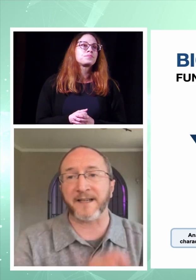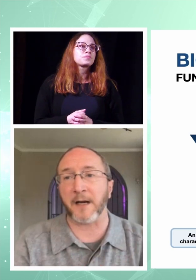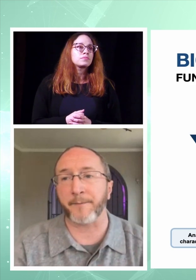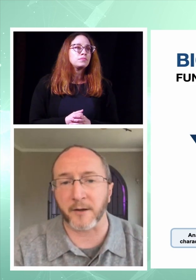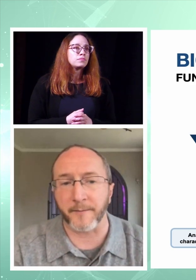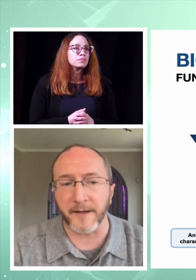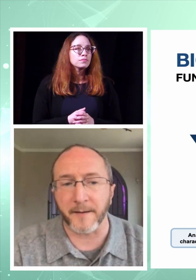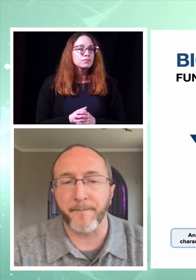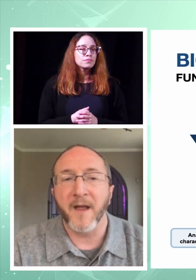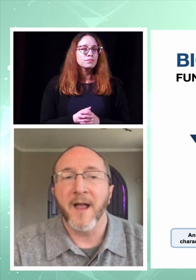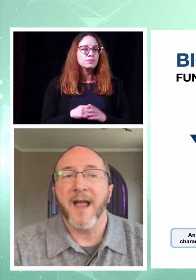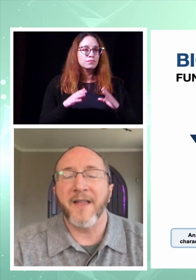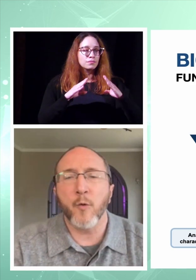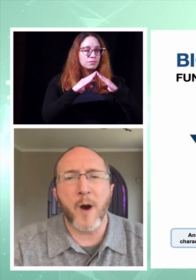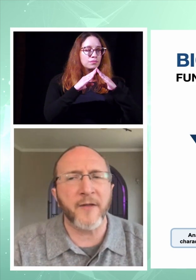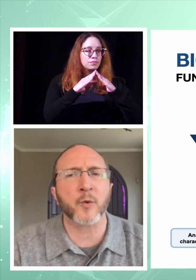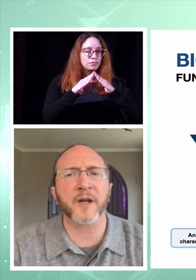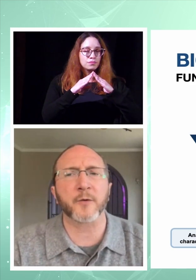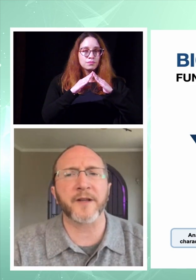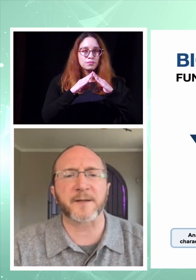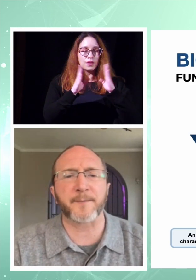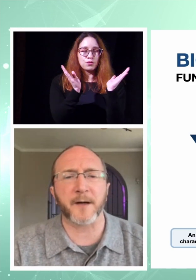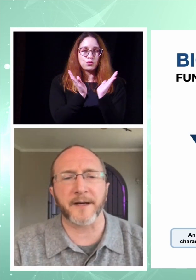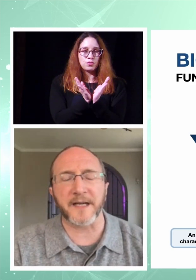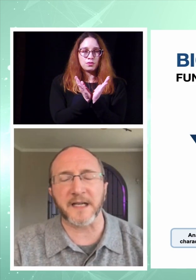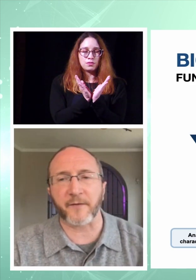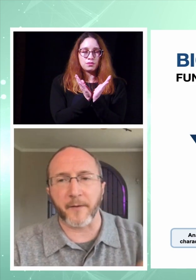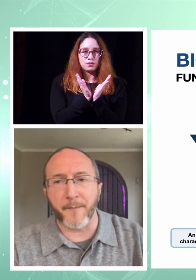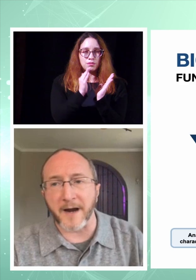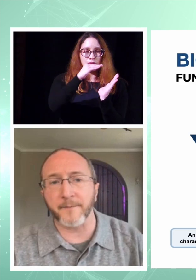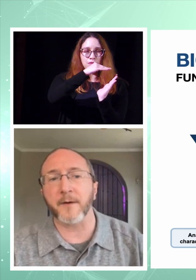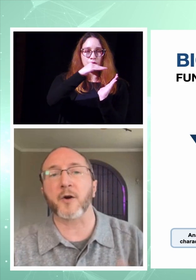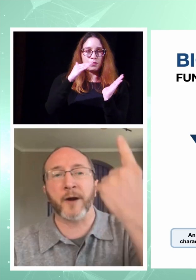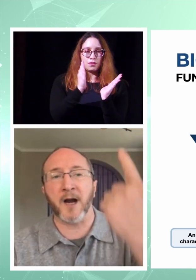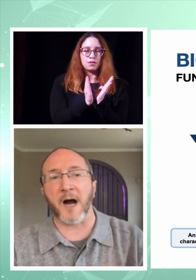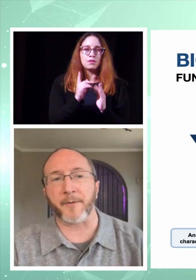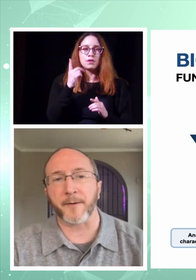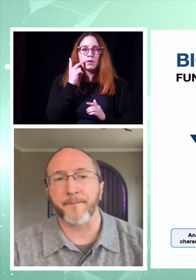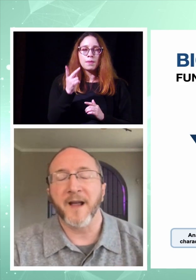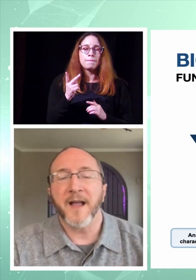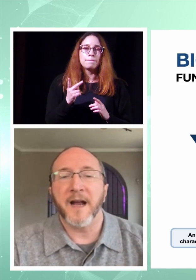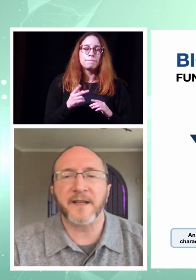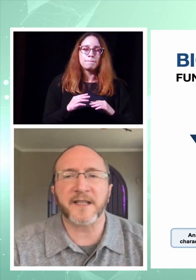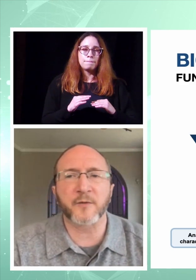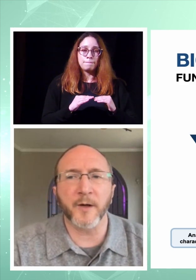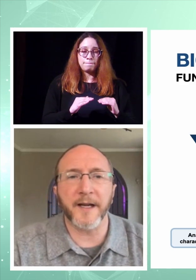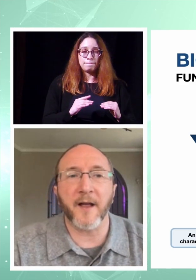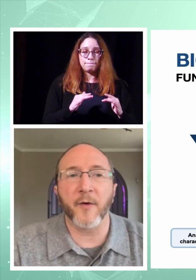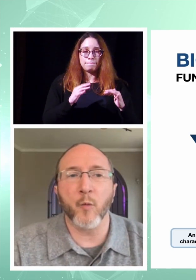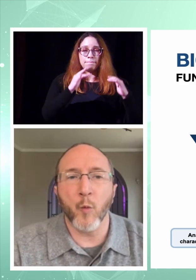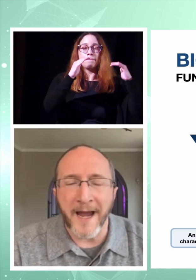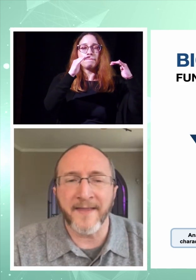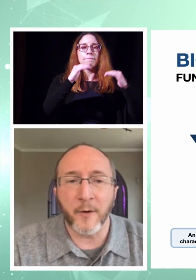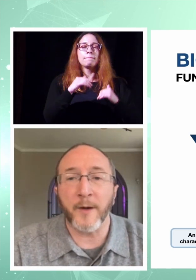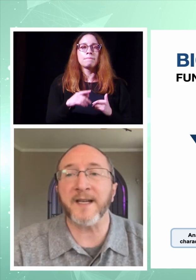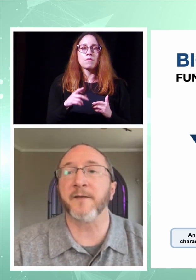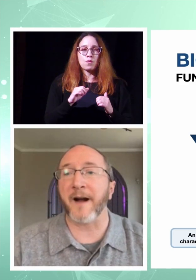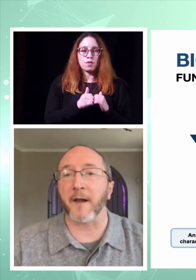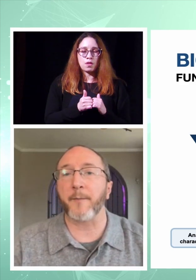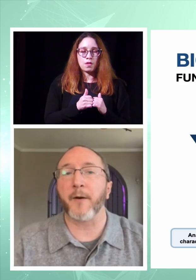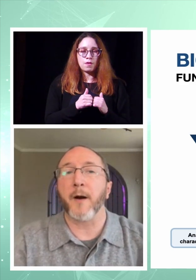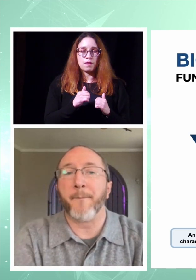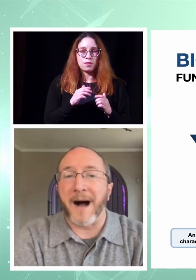that upside down pyramid. And the way that we're going to read this pyramid is from the bottom going up. And this is really the way that